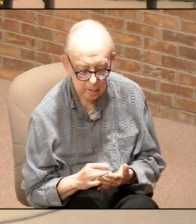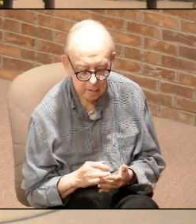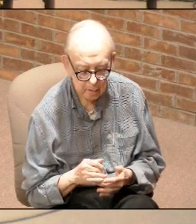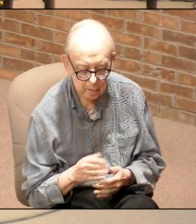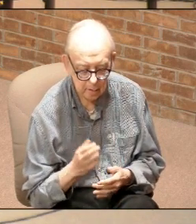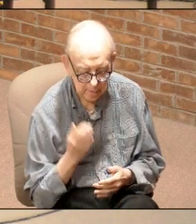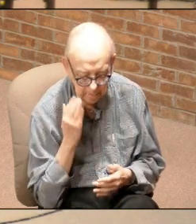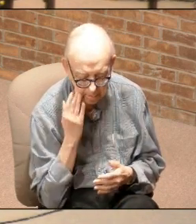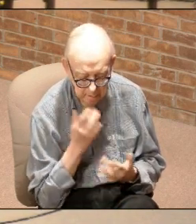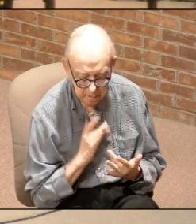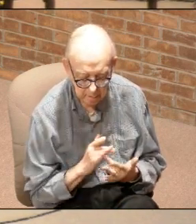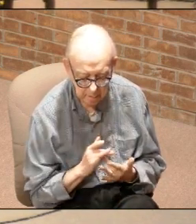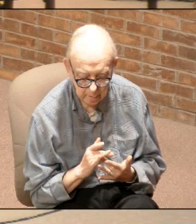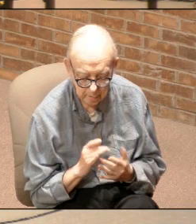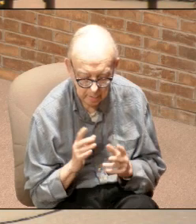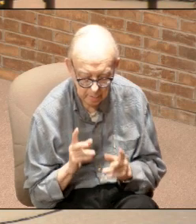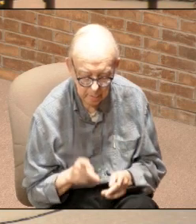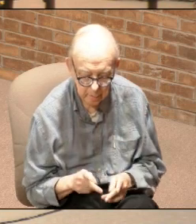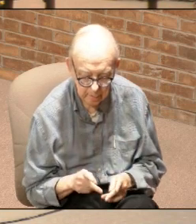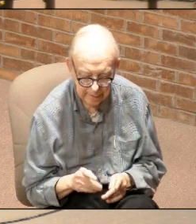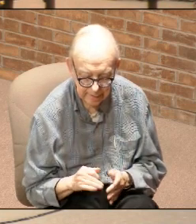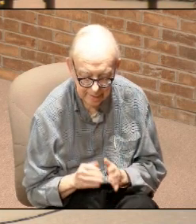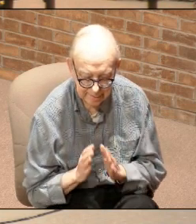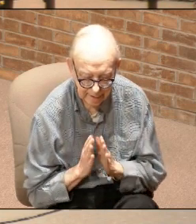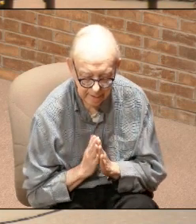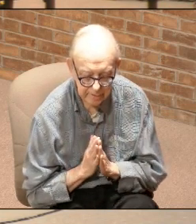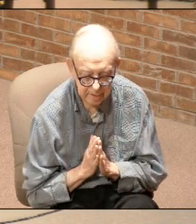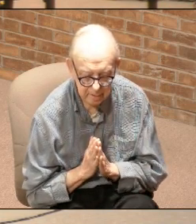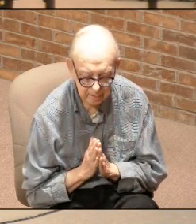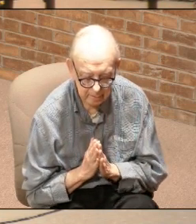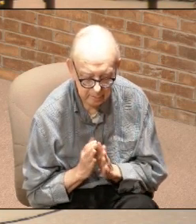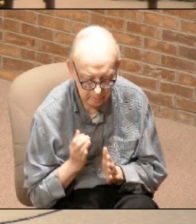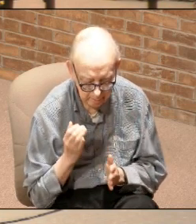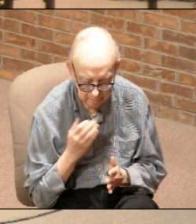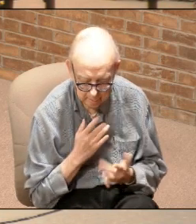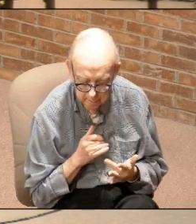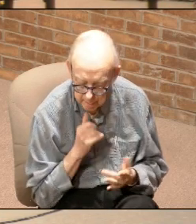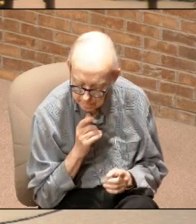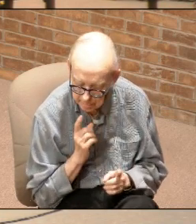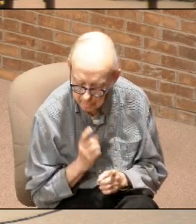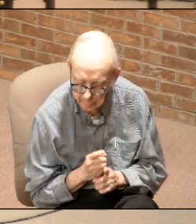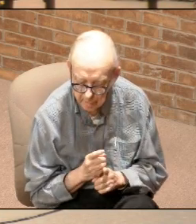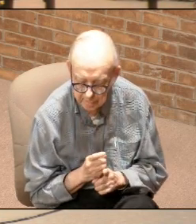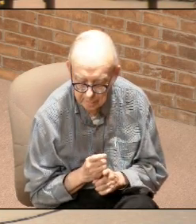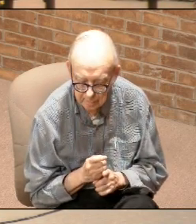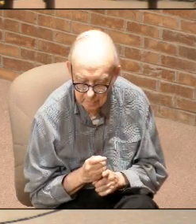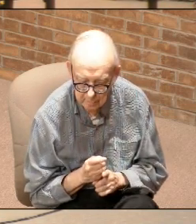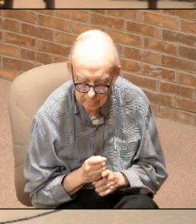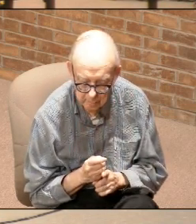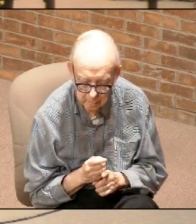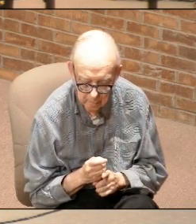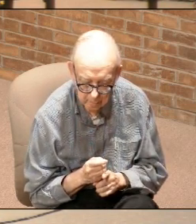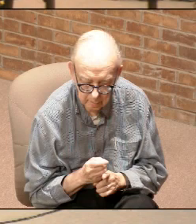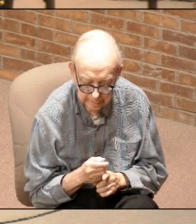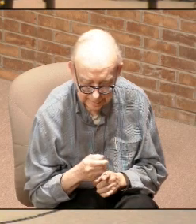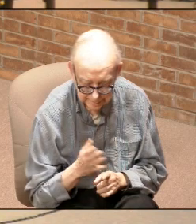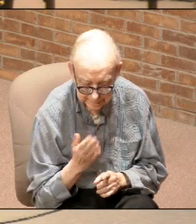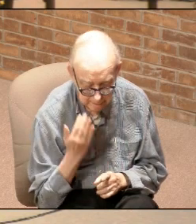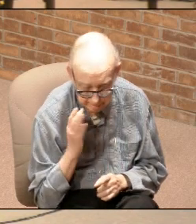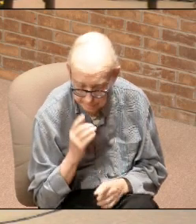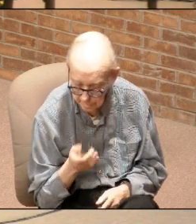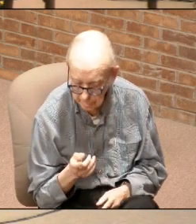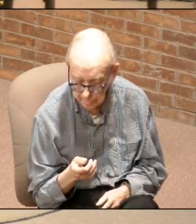god knows the heart of the person that's asking and if that heart isn't right he doesn't know you